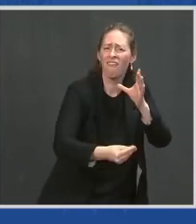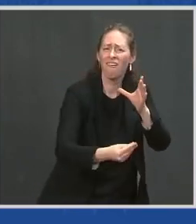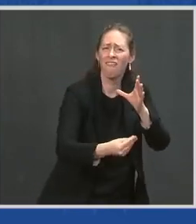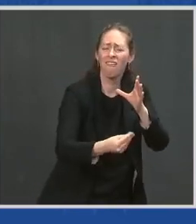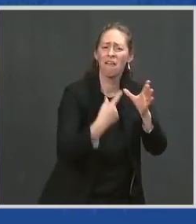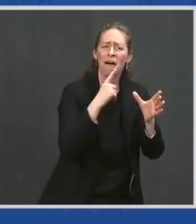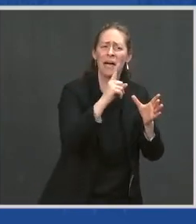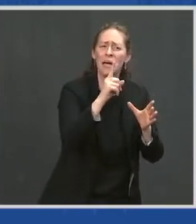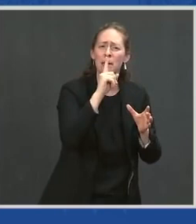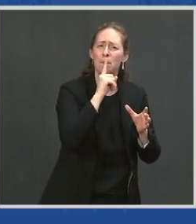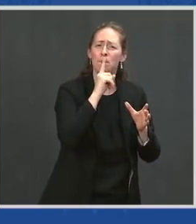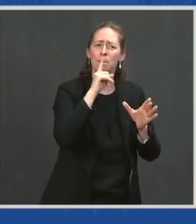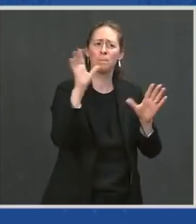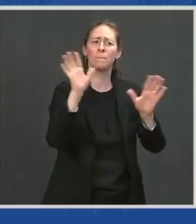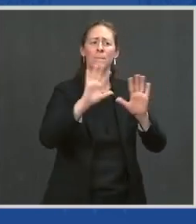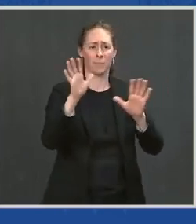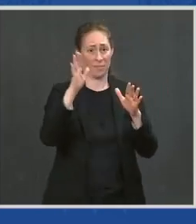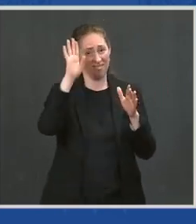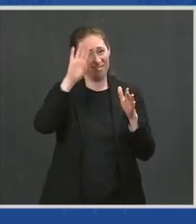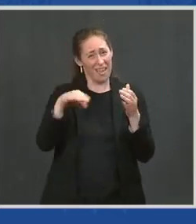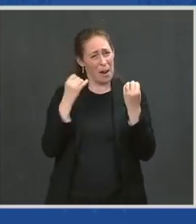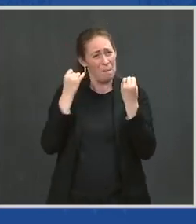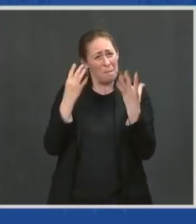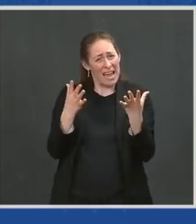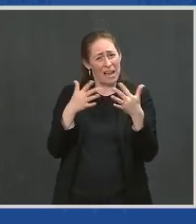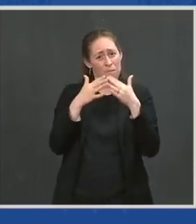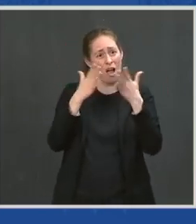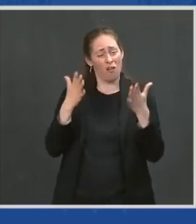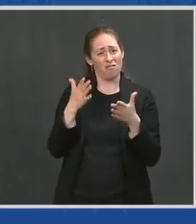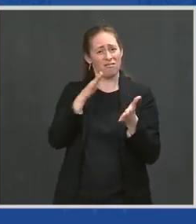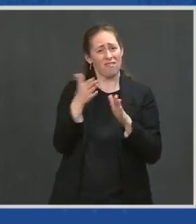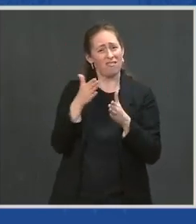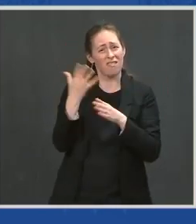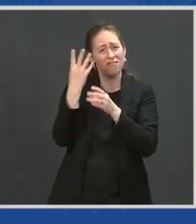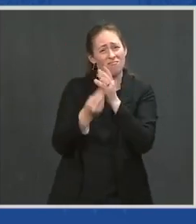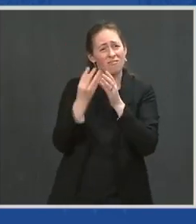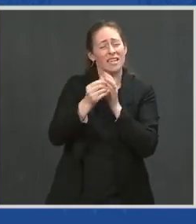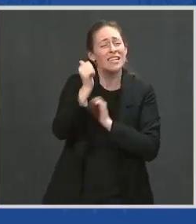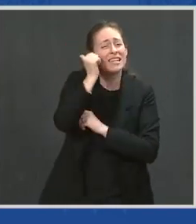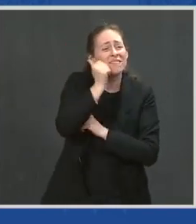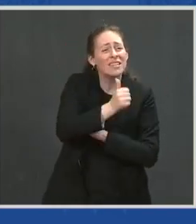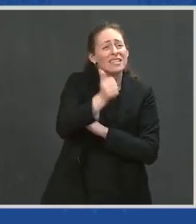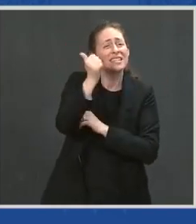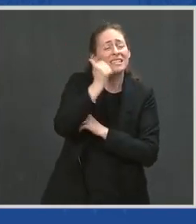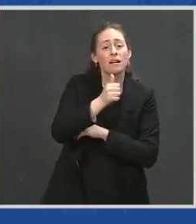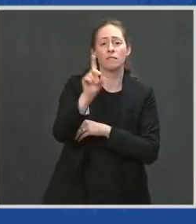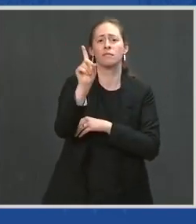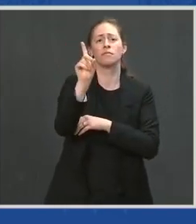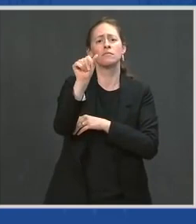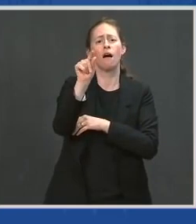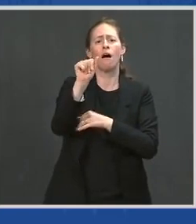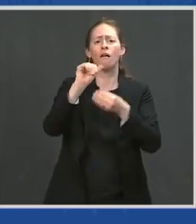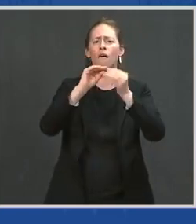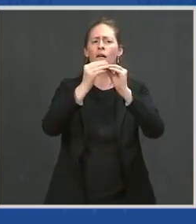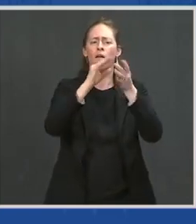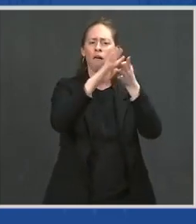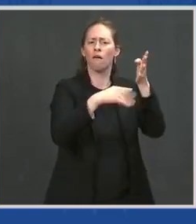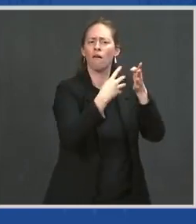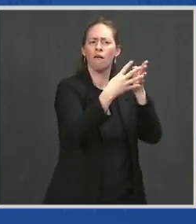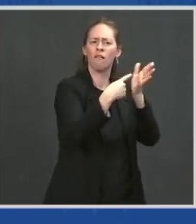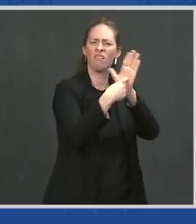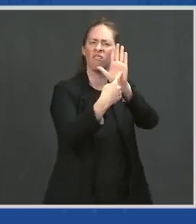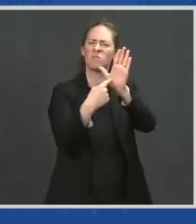Americans are still dying from COVID every day. The data could not be clearer at this point. If you are fully